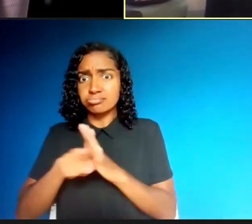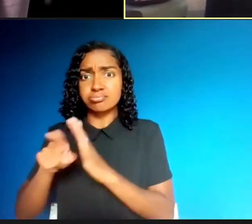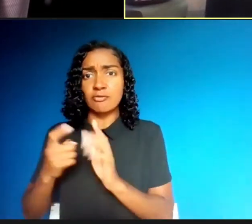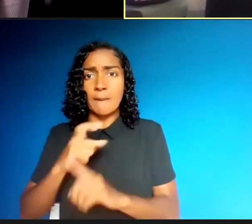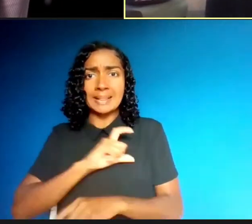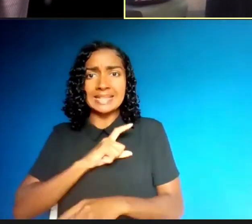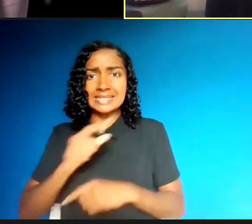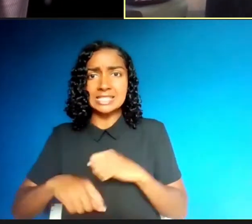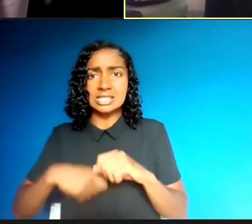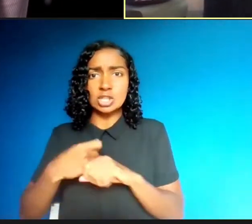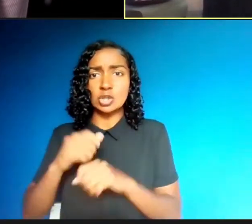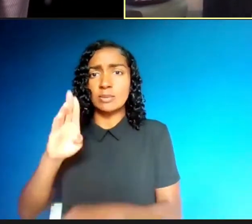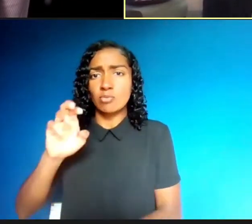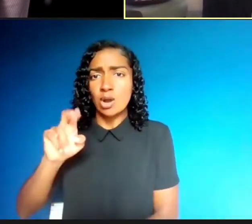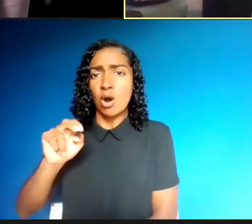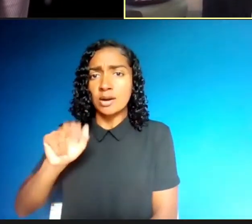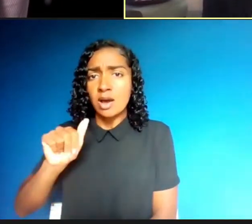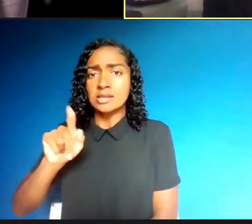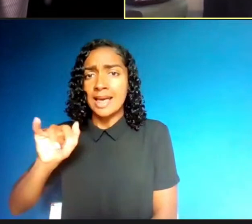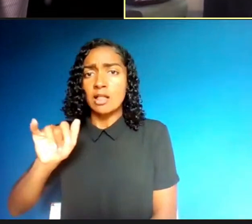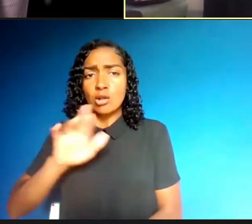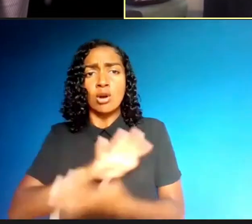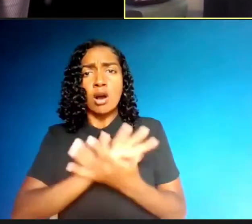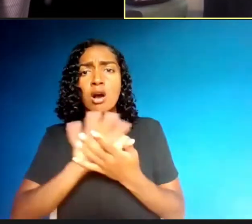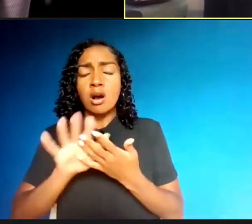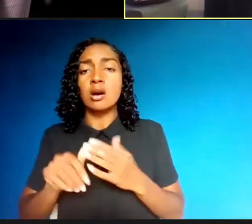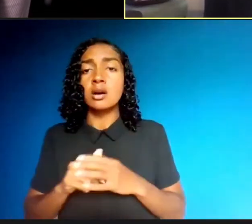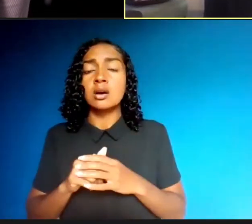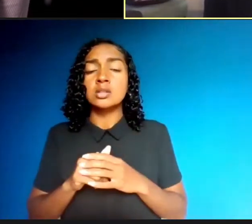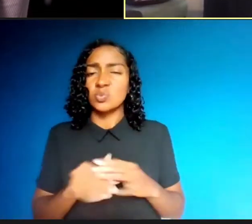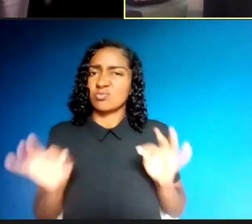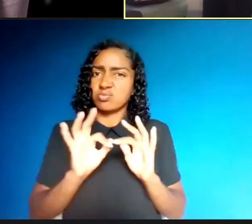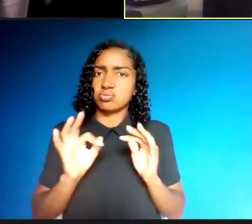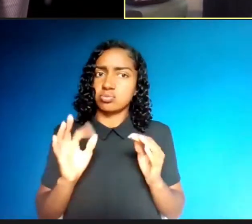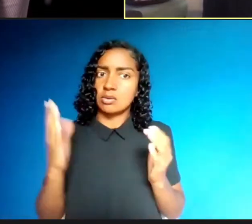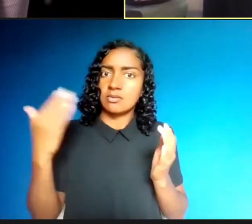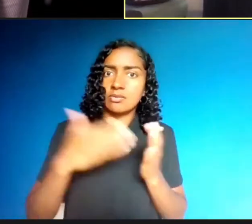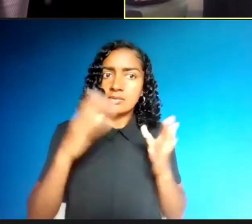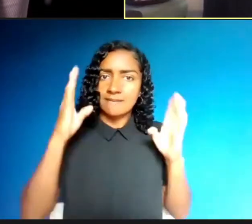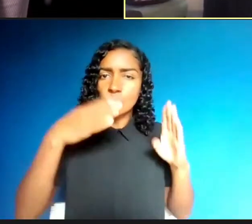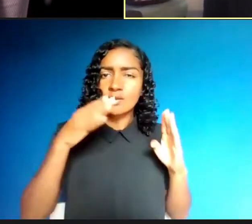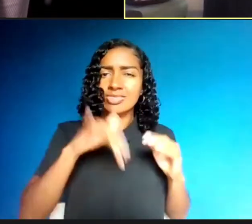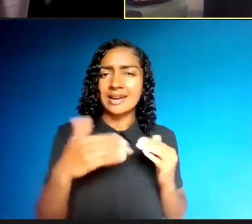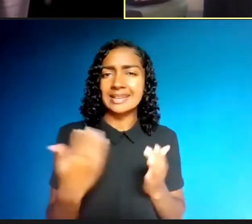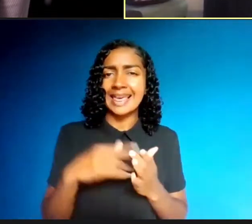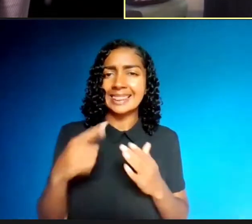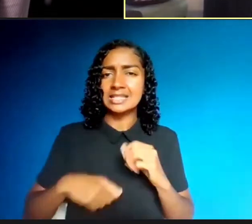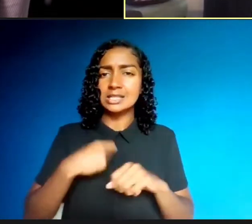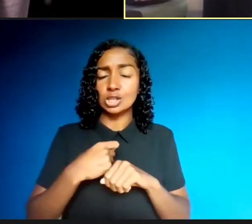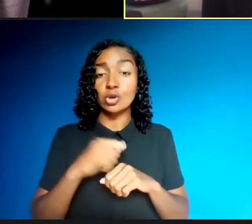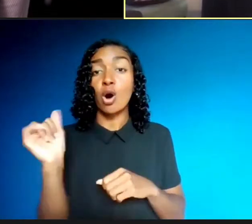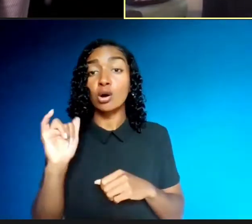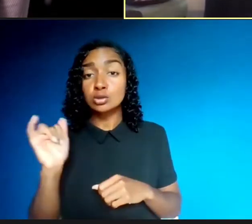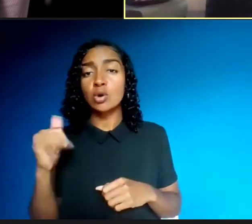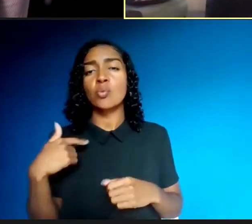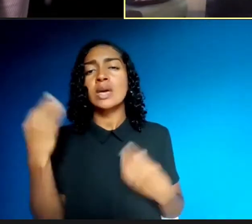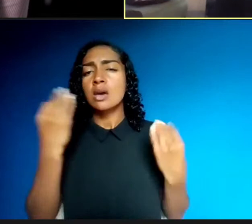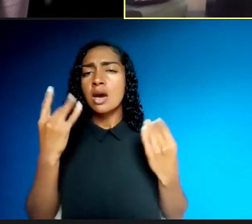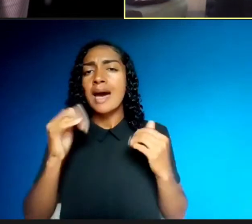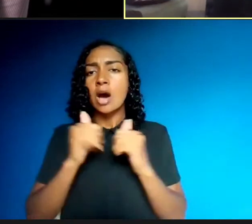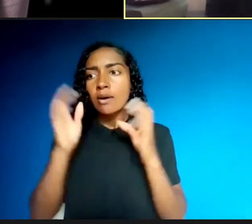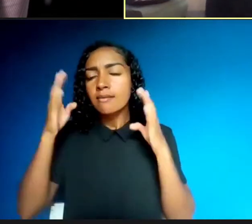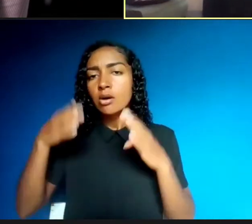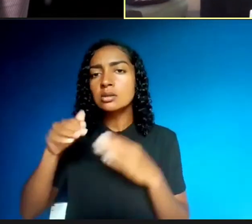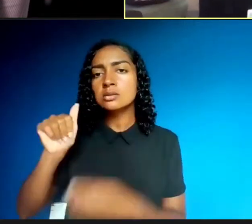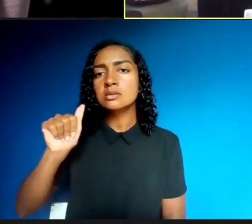episode about policing. We also were like, it was interesting. We were like, well, how do we do an episode about activism? And as